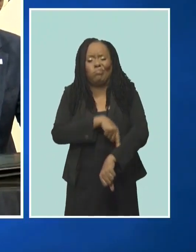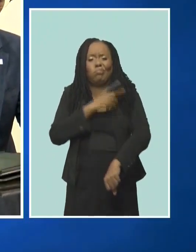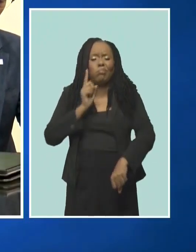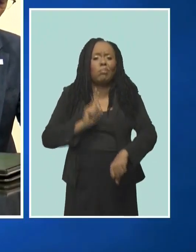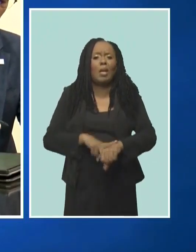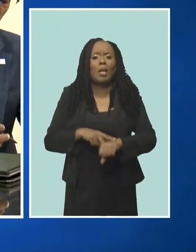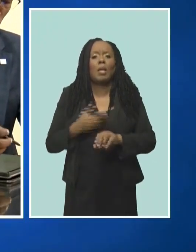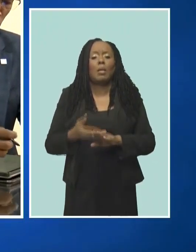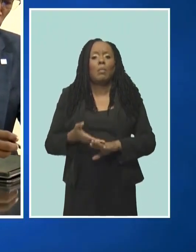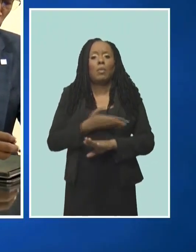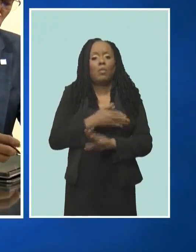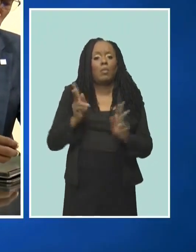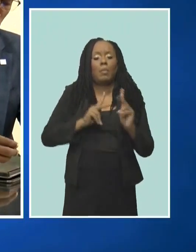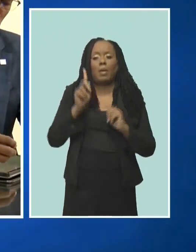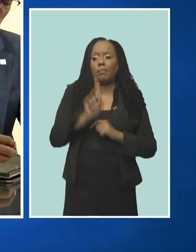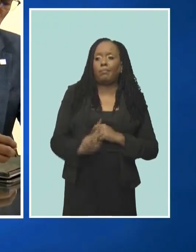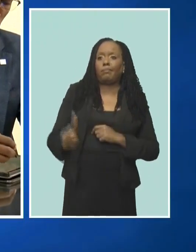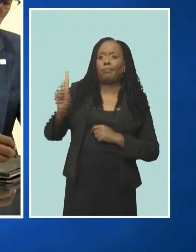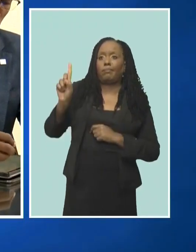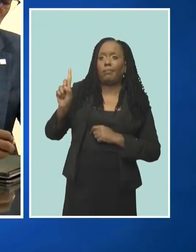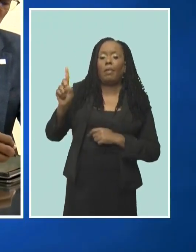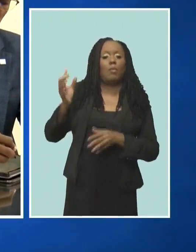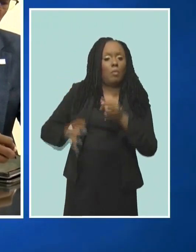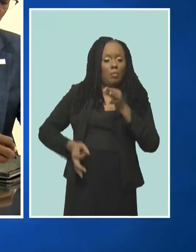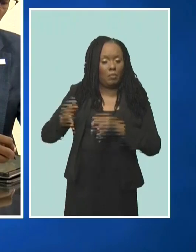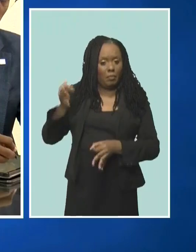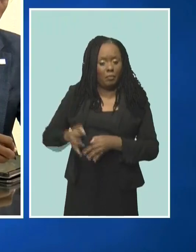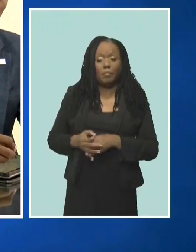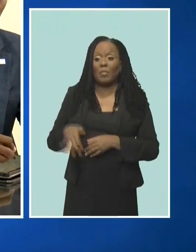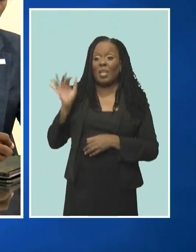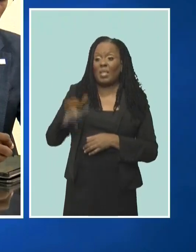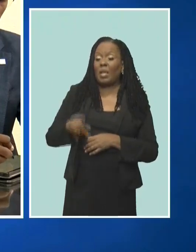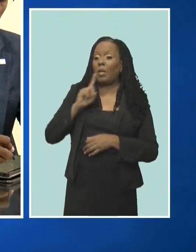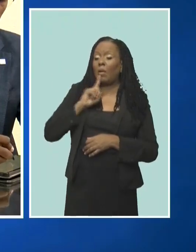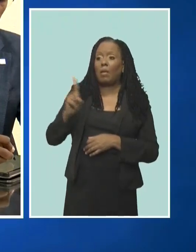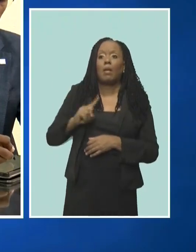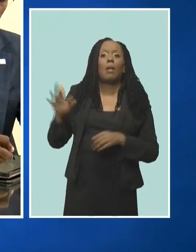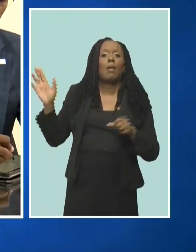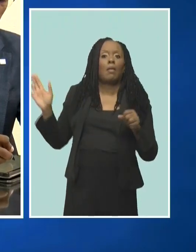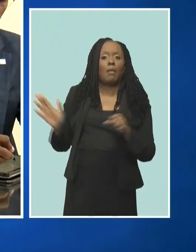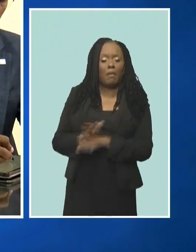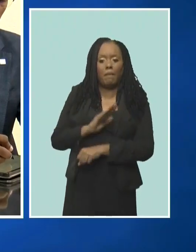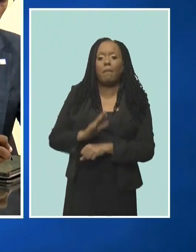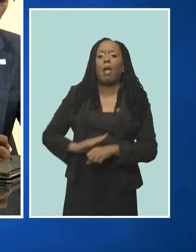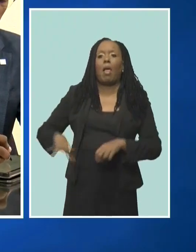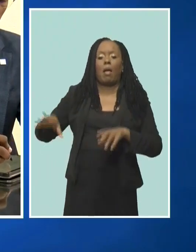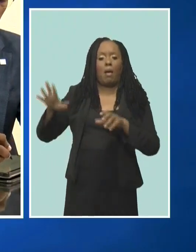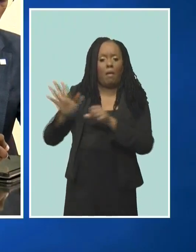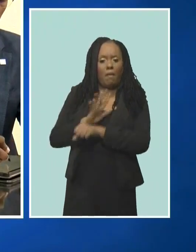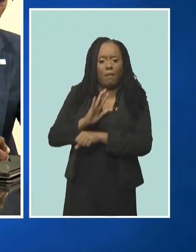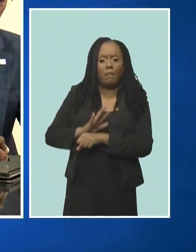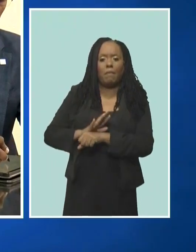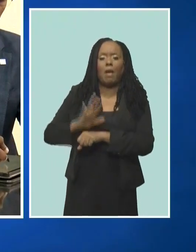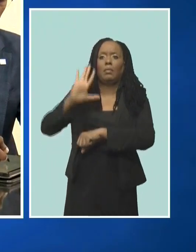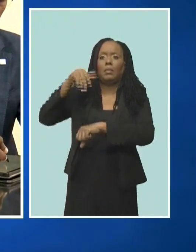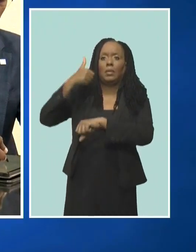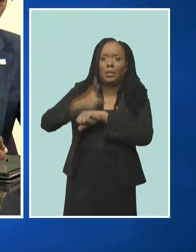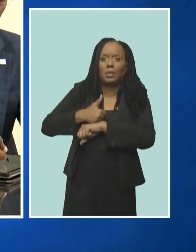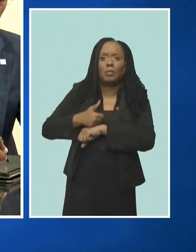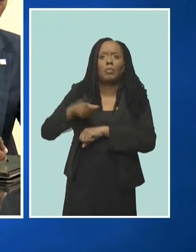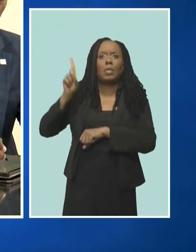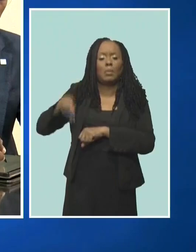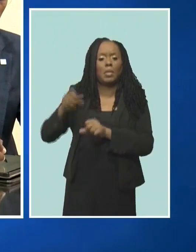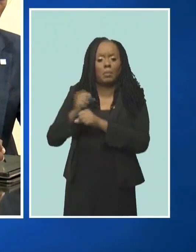trial. So it's the framework. We are concerned that the resources have to be placed in the